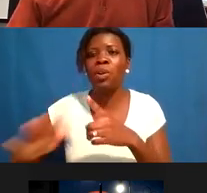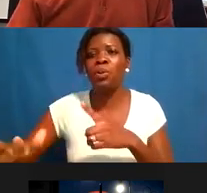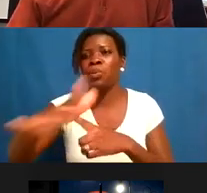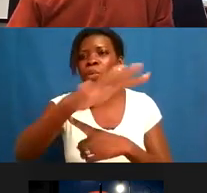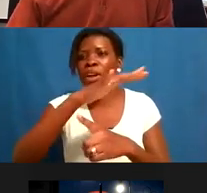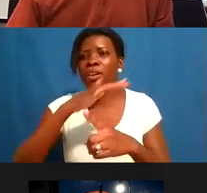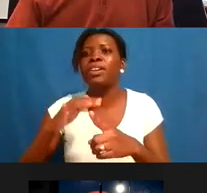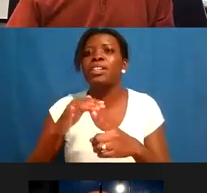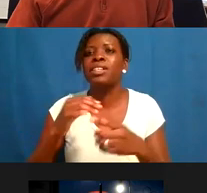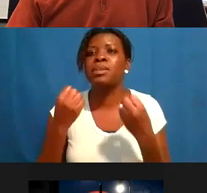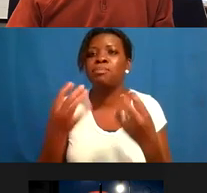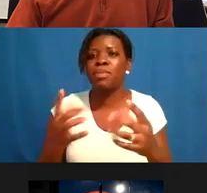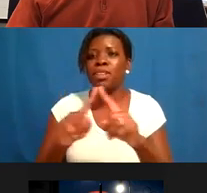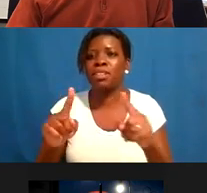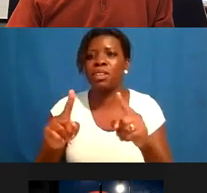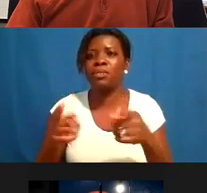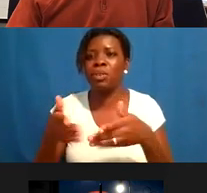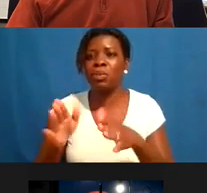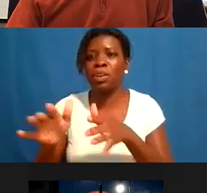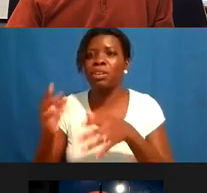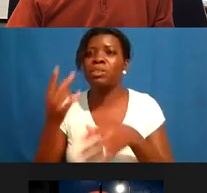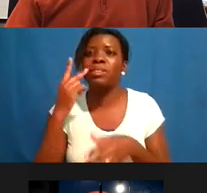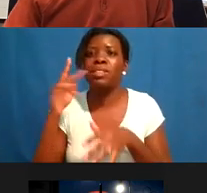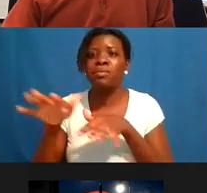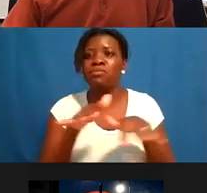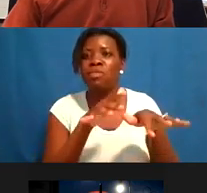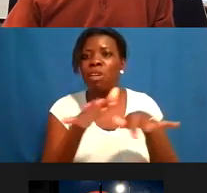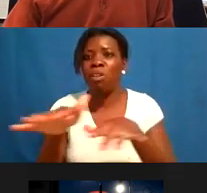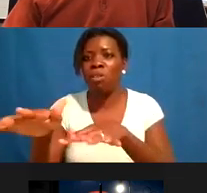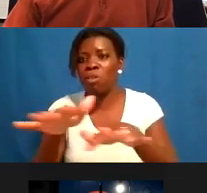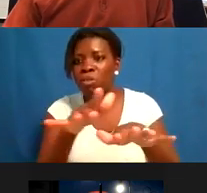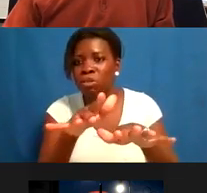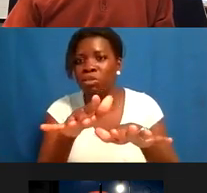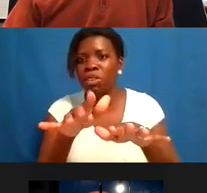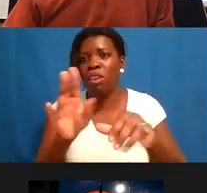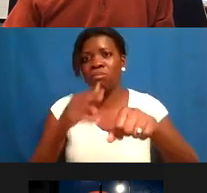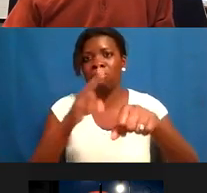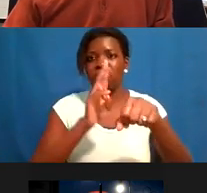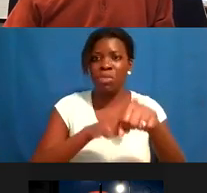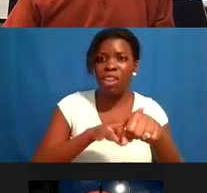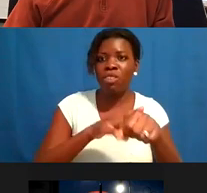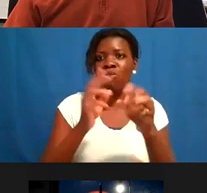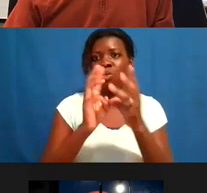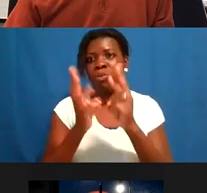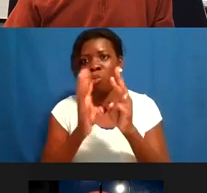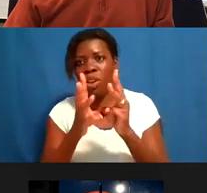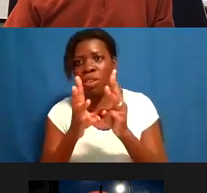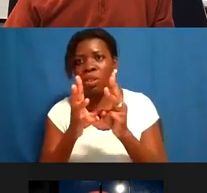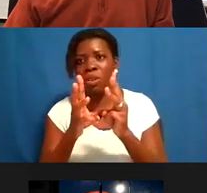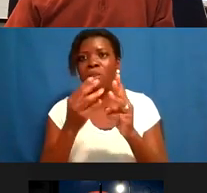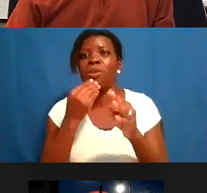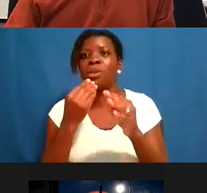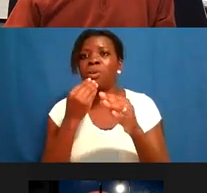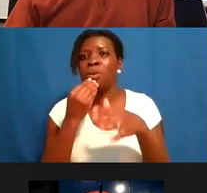that you see flows in the world around us, whether it's nature or weather or